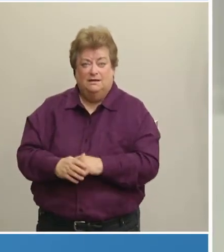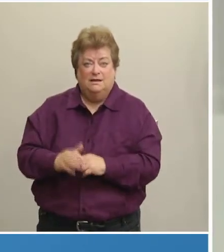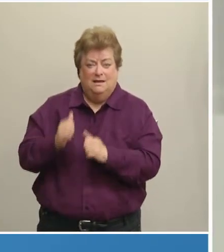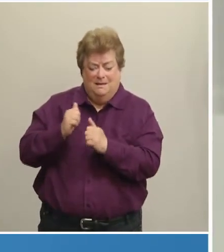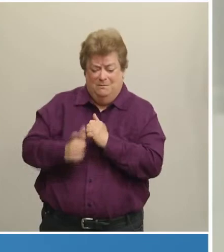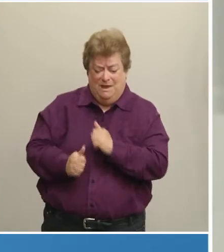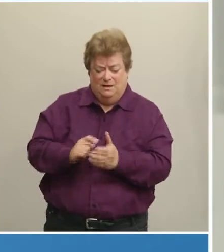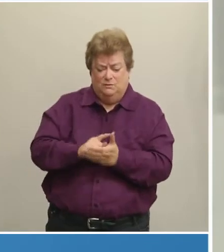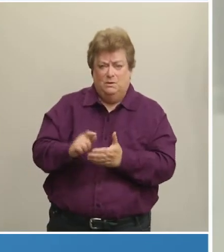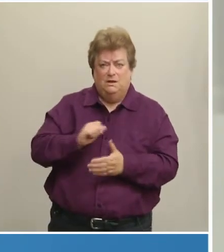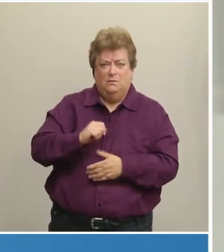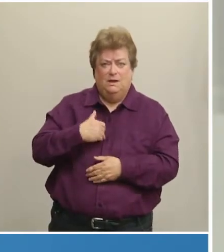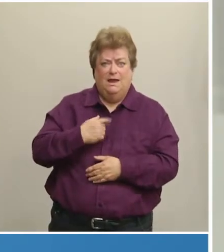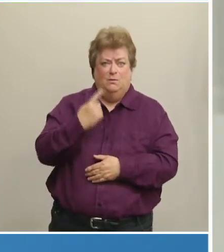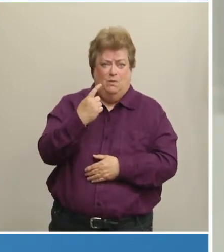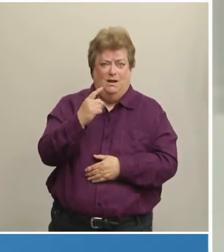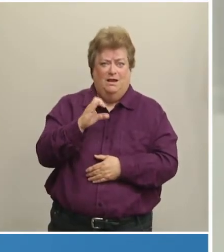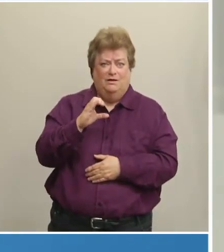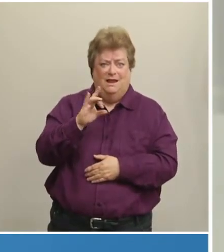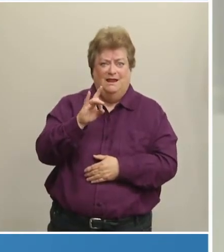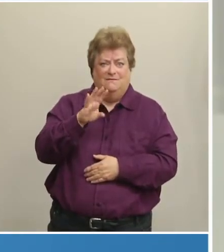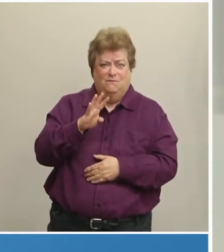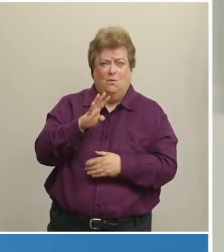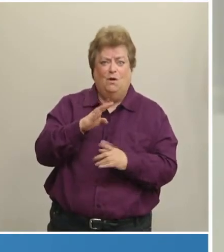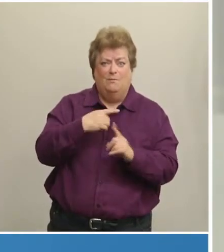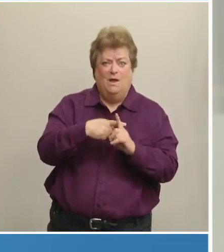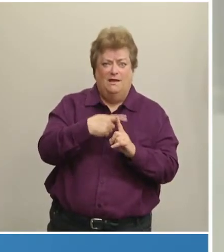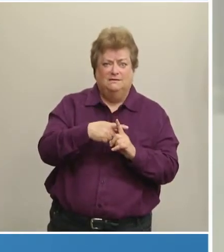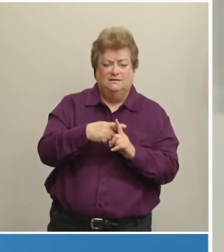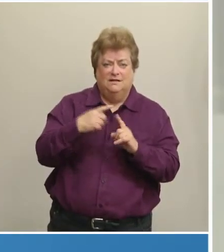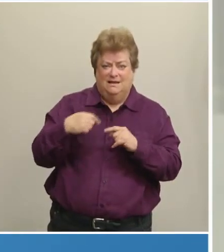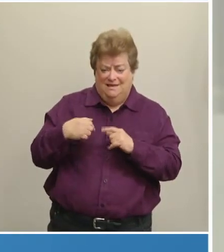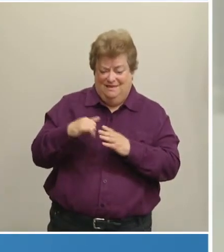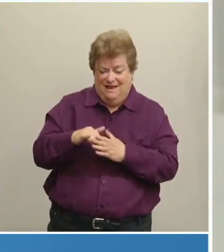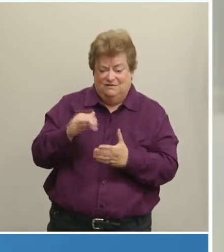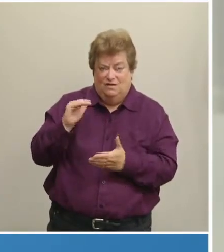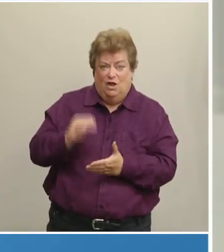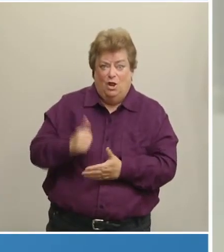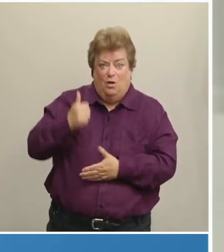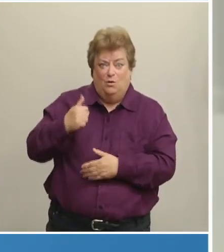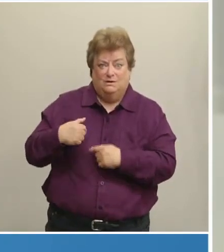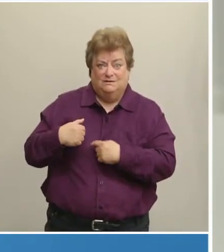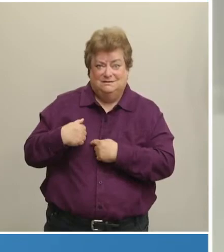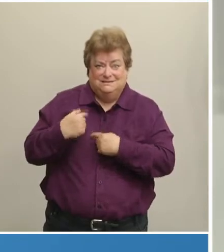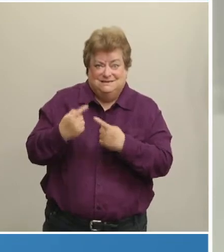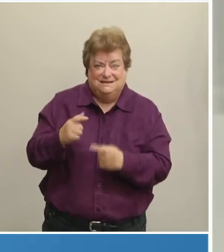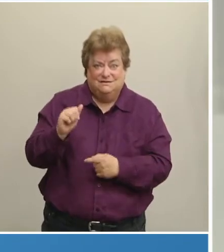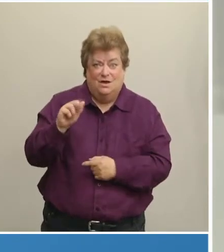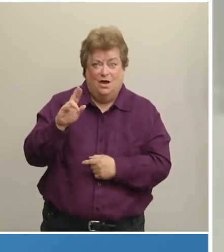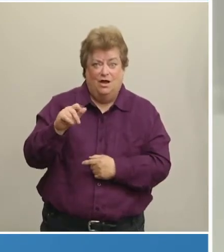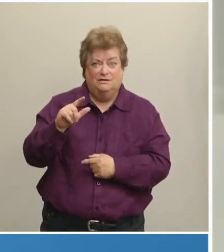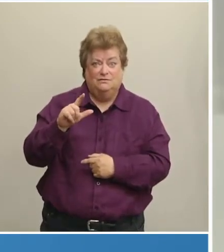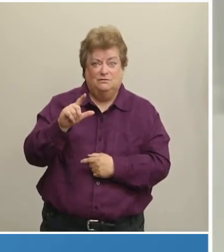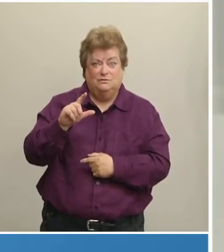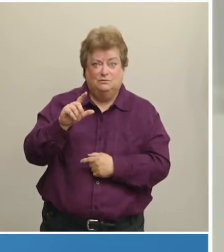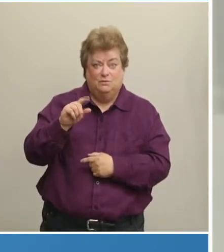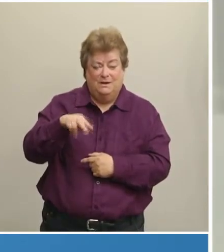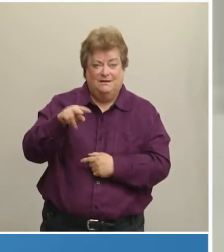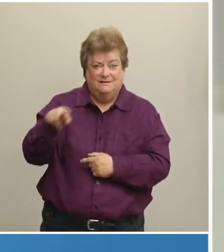about 184 cases, the lowest count since the week ending August 22nd, 2020.